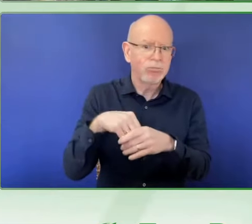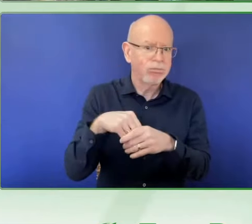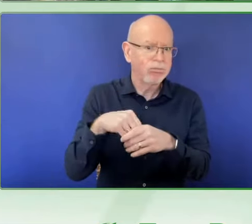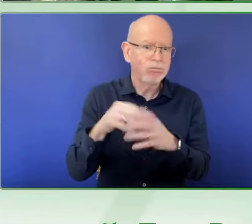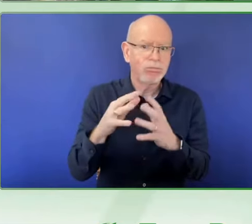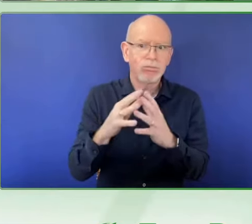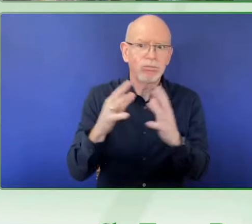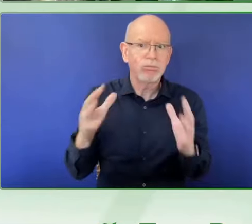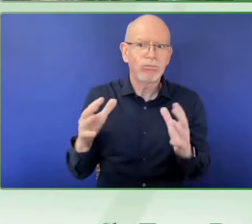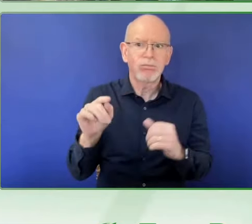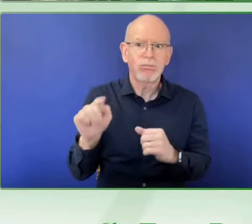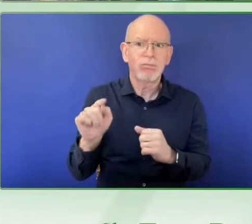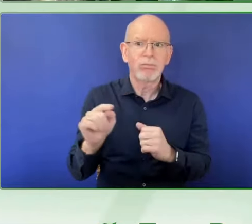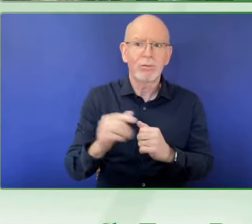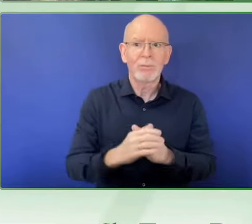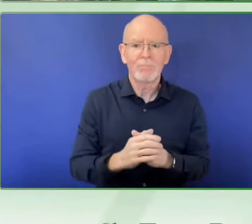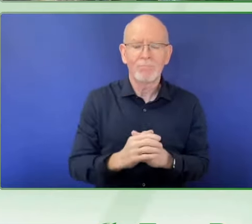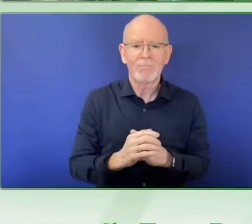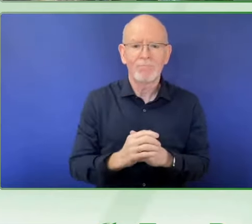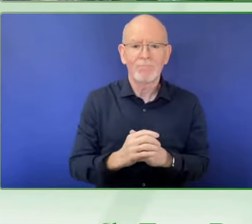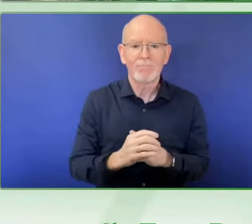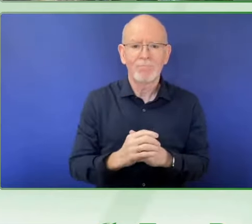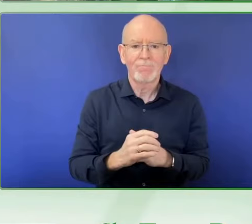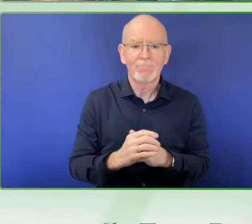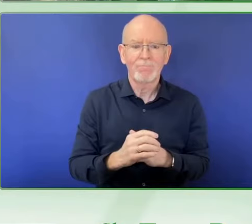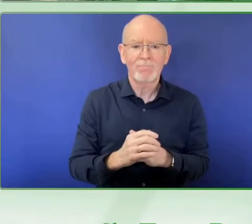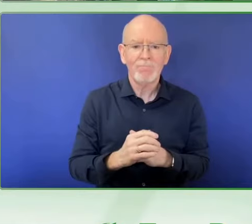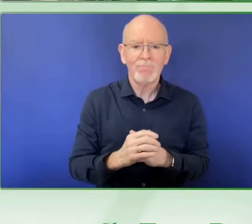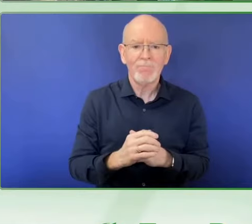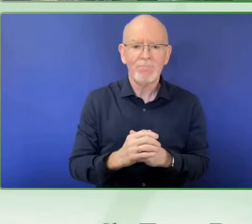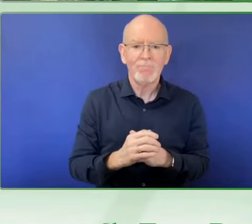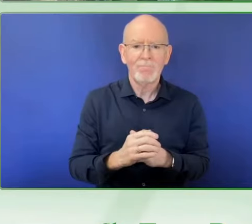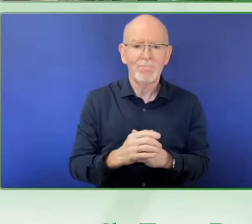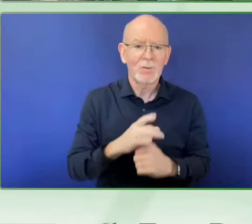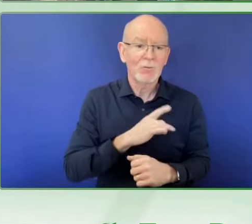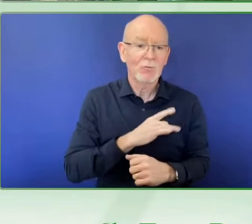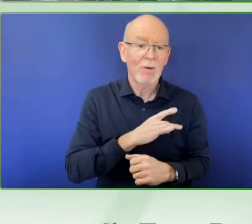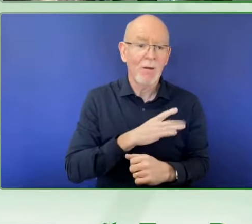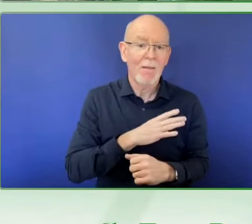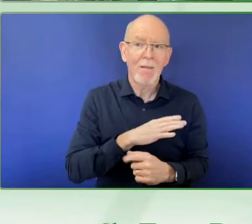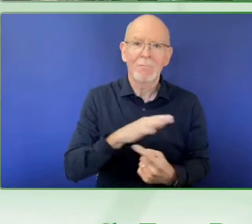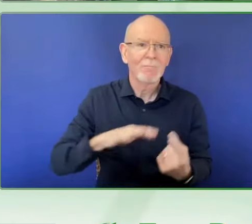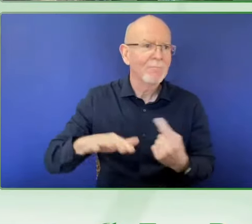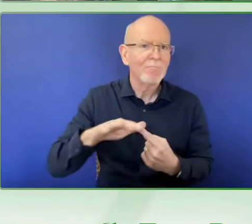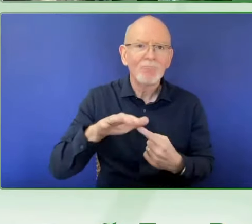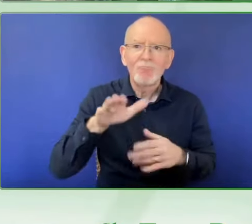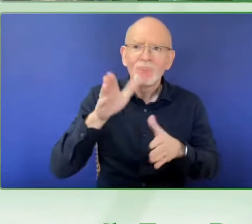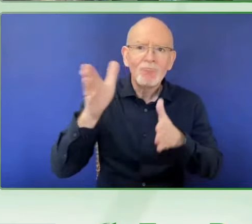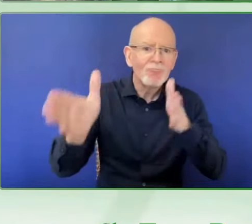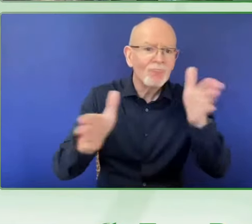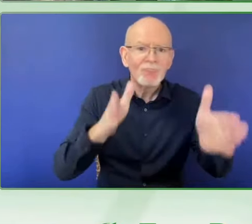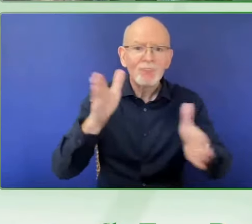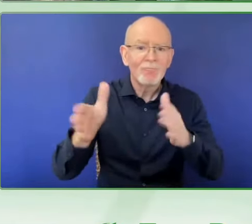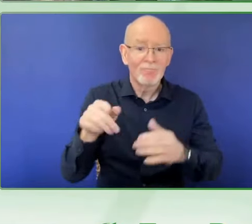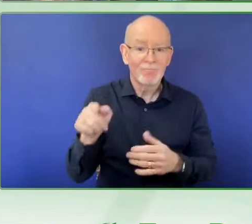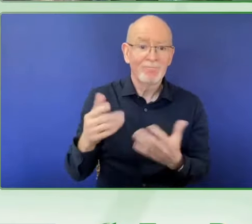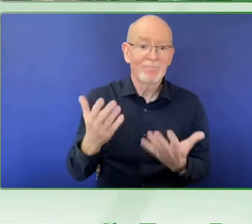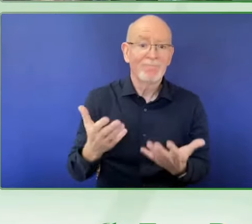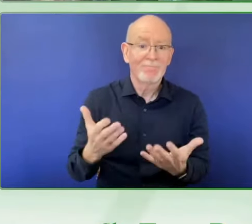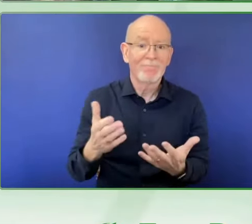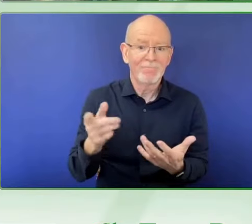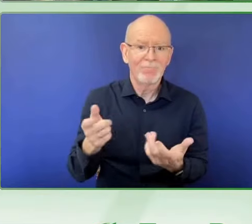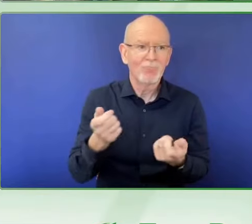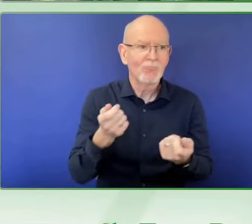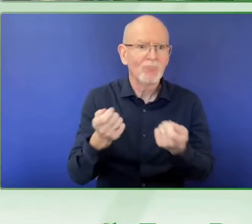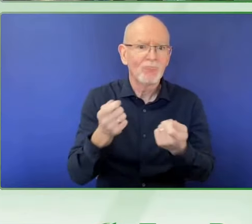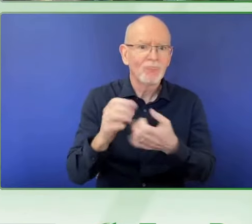the International Astronomical Union, leading a group of professional and amateur astronomers that work on astronomy